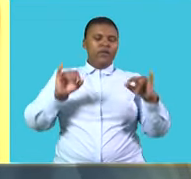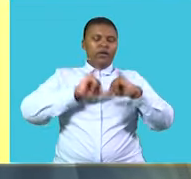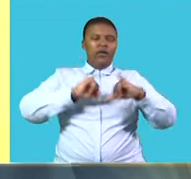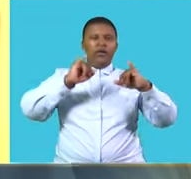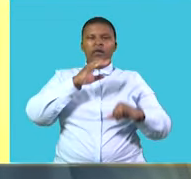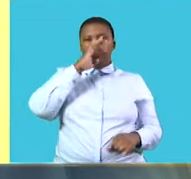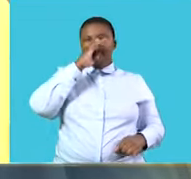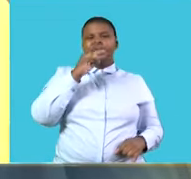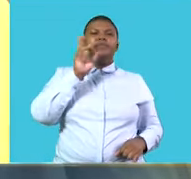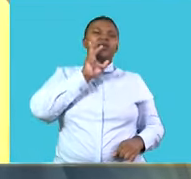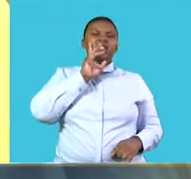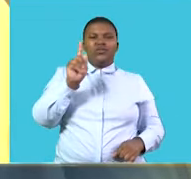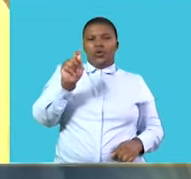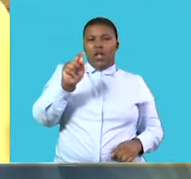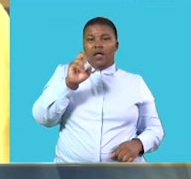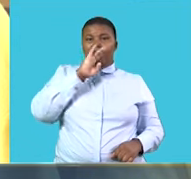Today they sleep